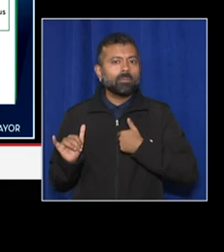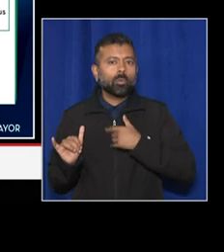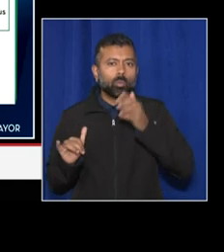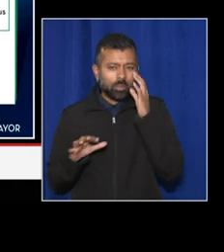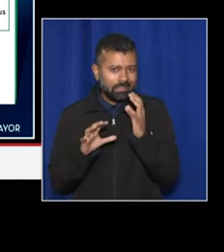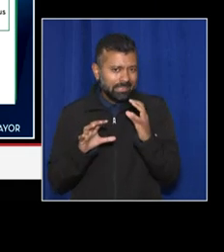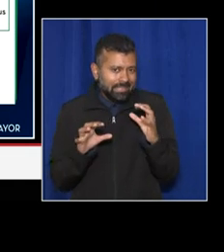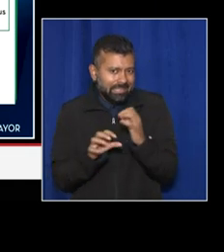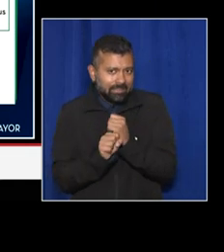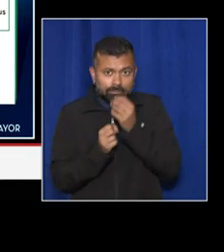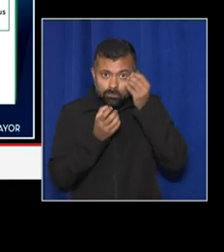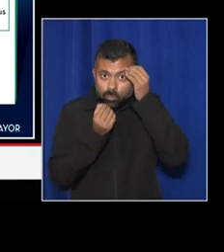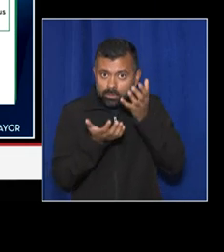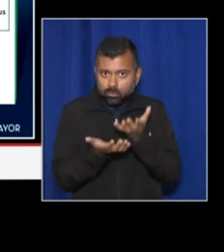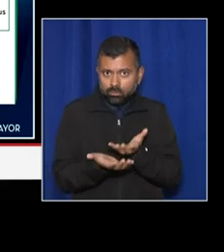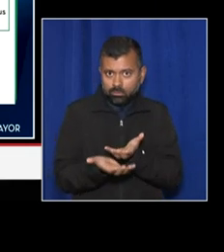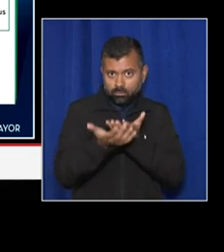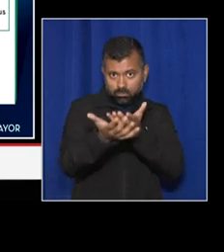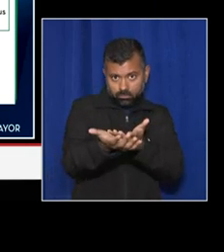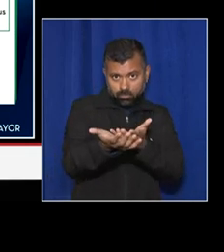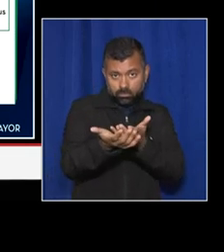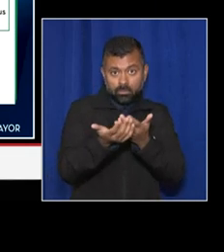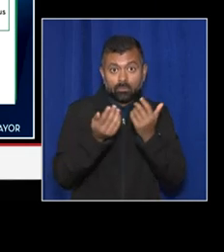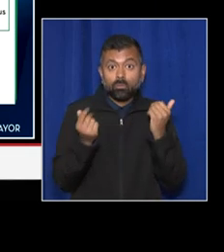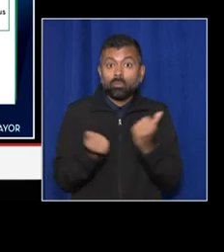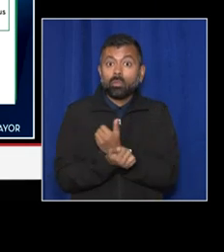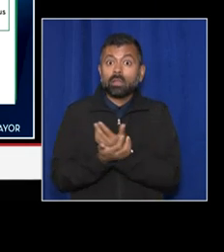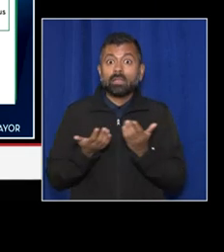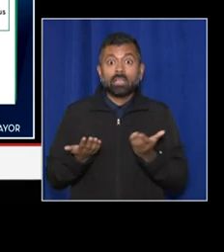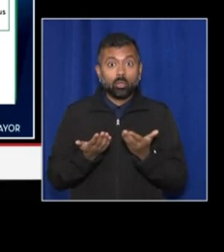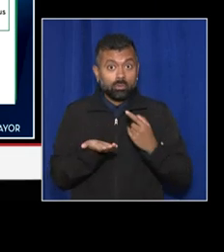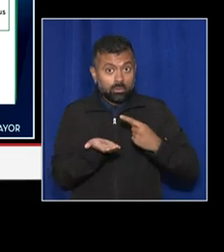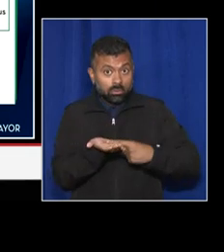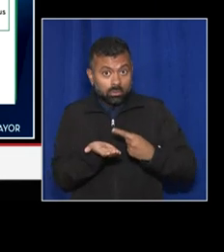that we're discussing here today is available at the website